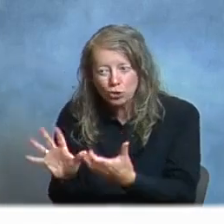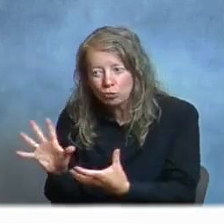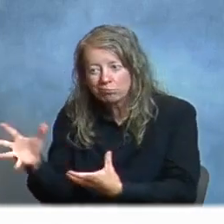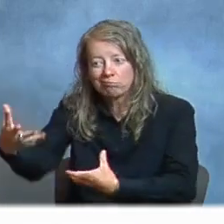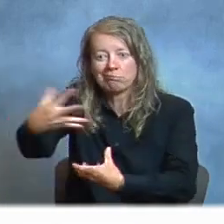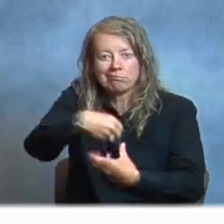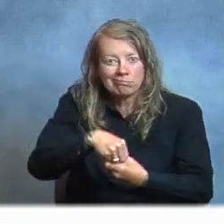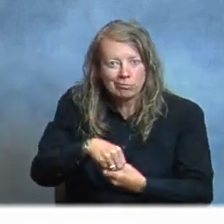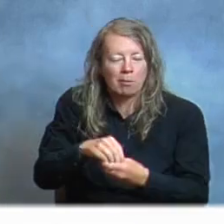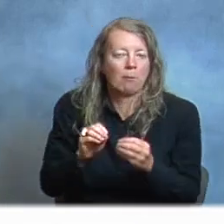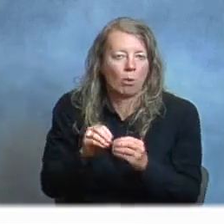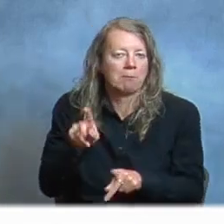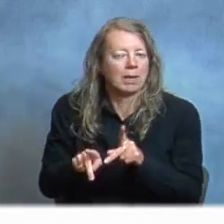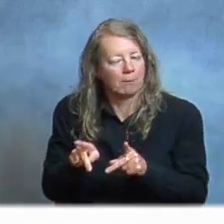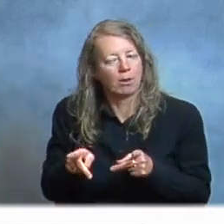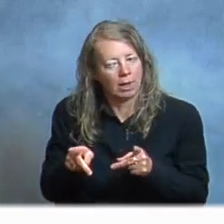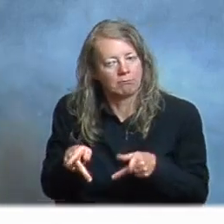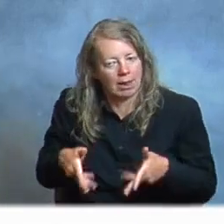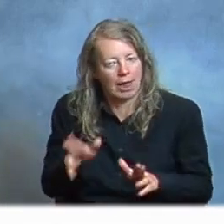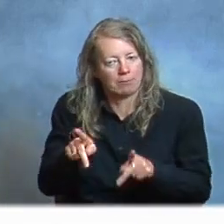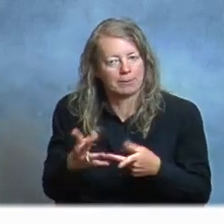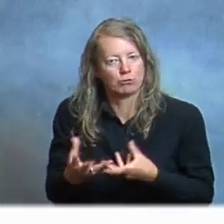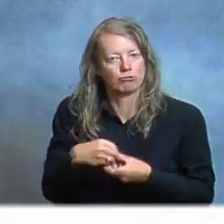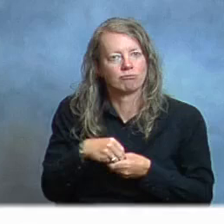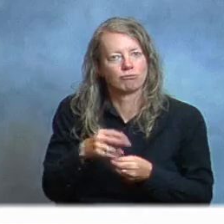have folks engage in the process.